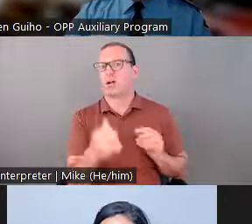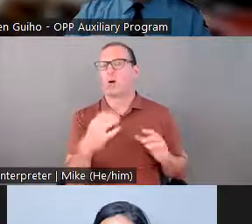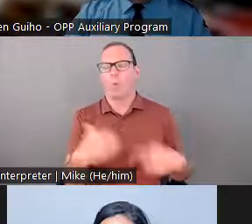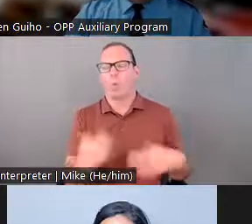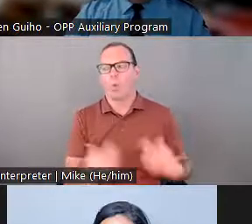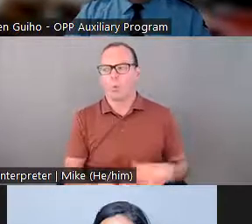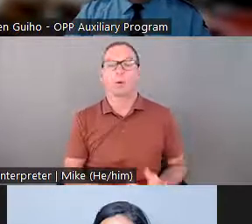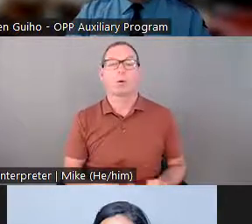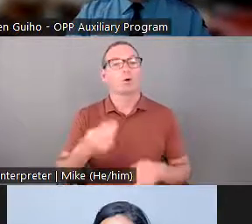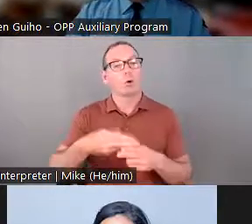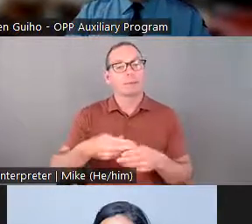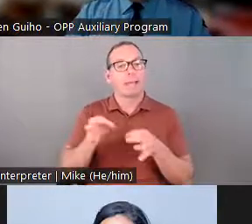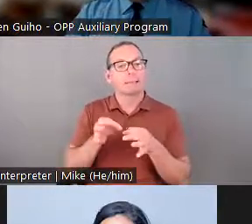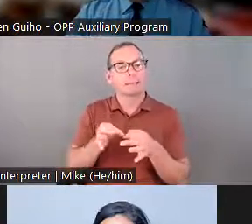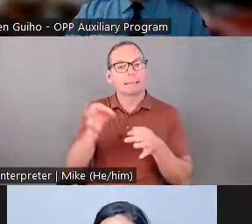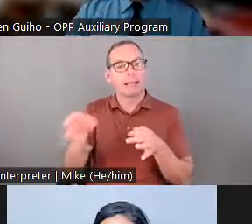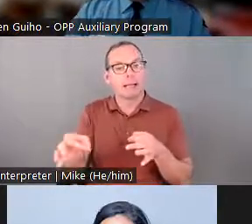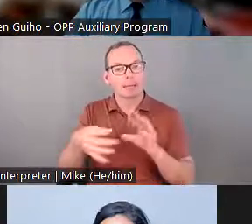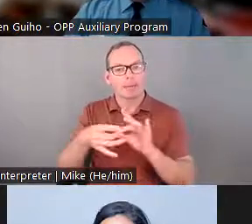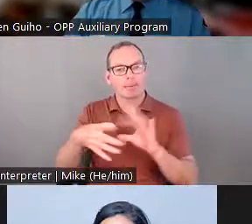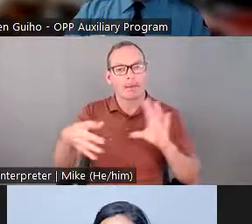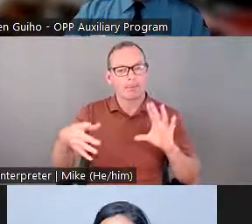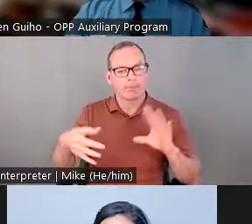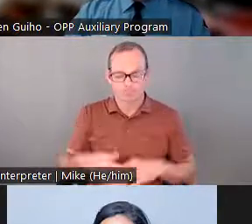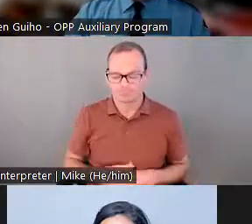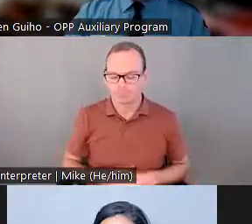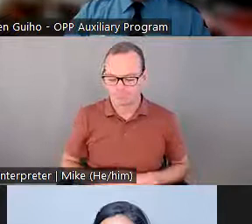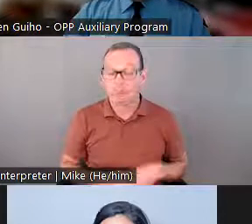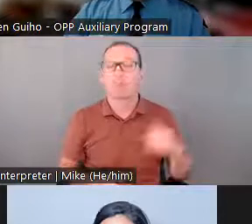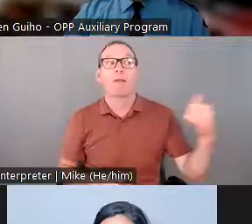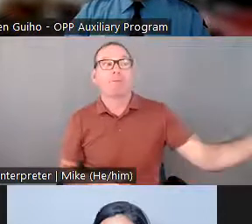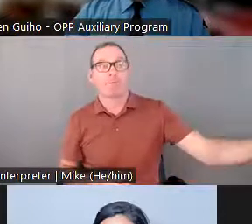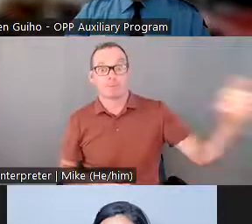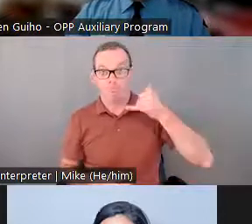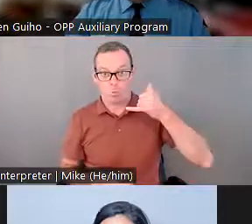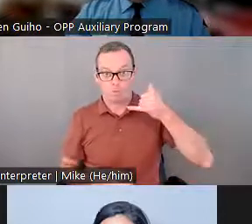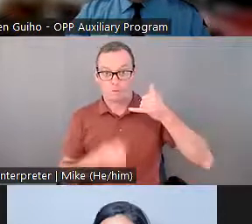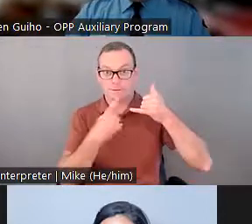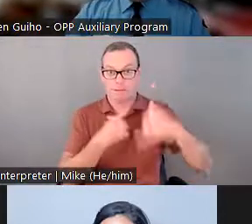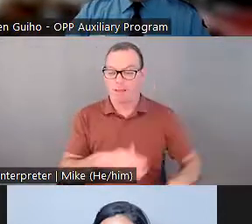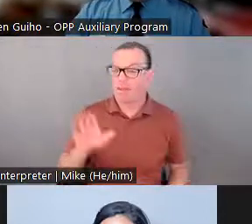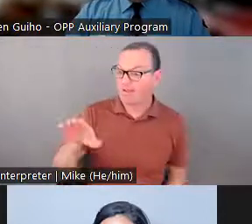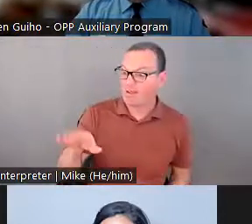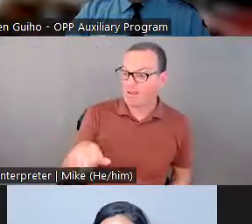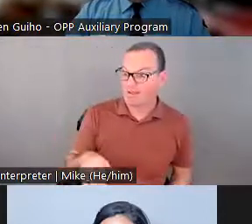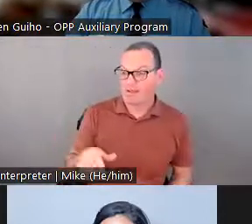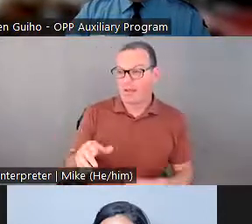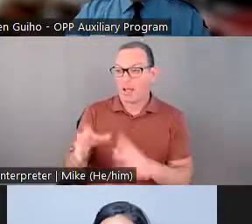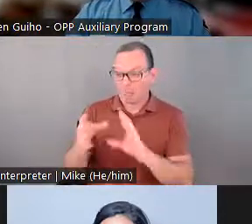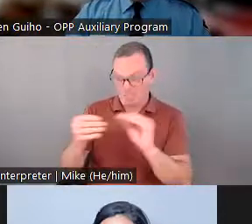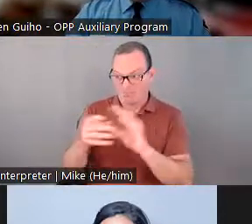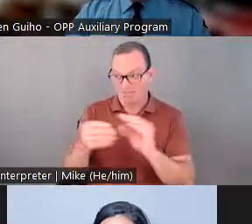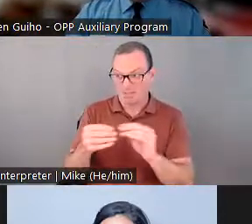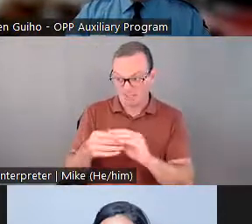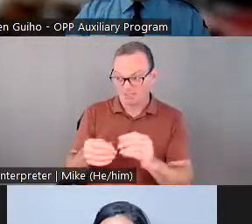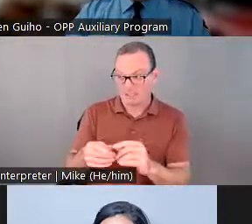bank employee, and they're saying, I know this sounds like it's not legitimate, so hang up, call the number on the back